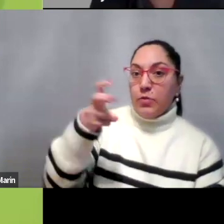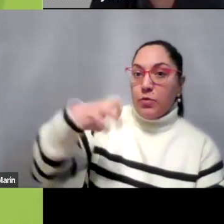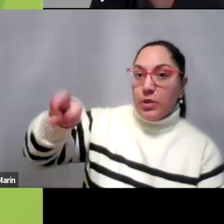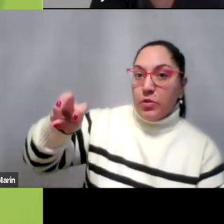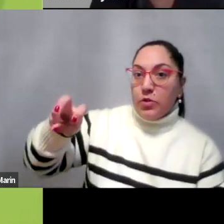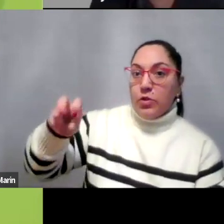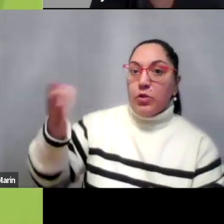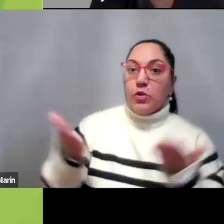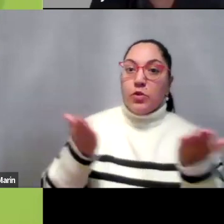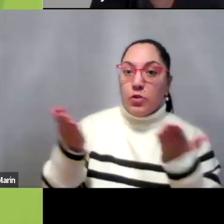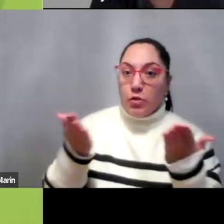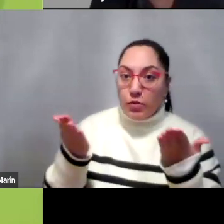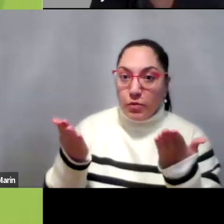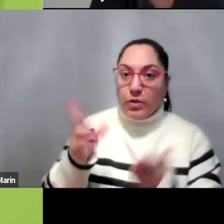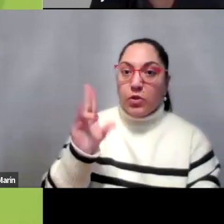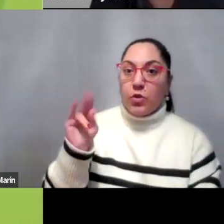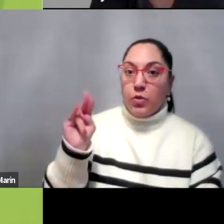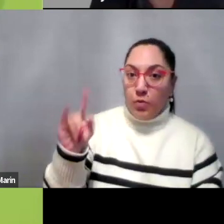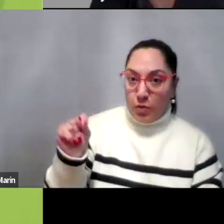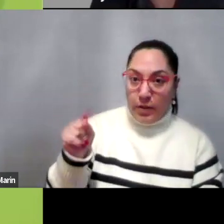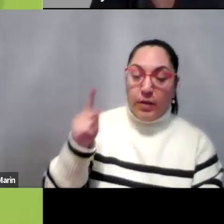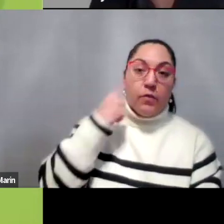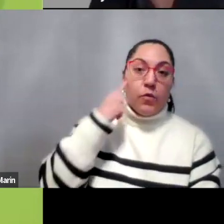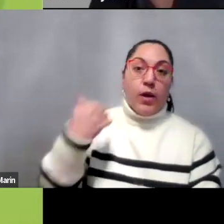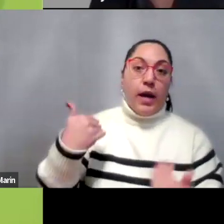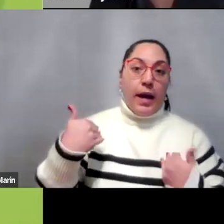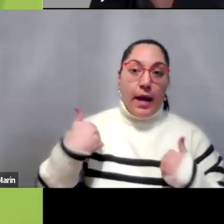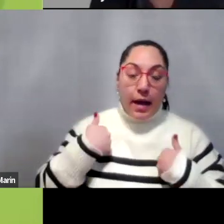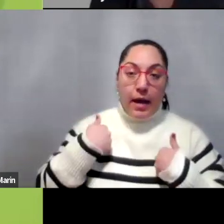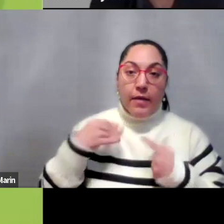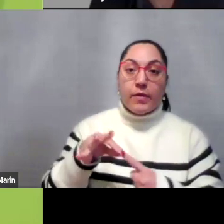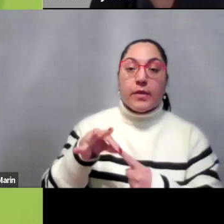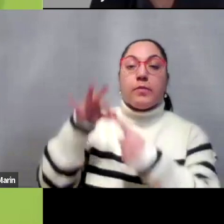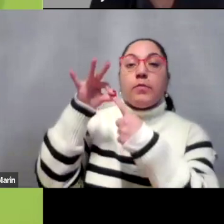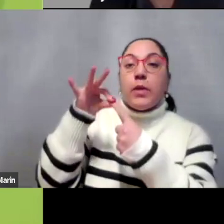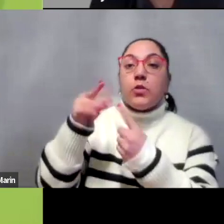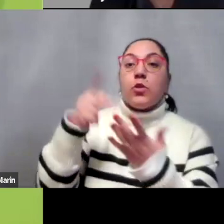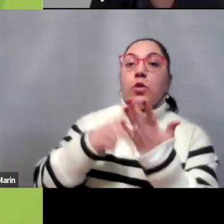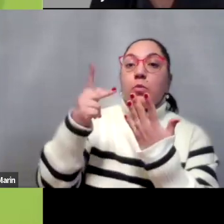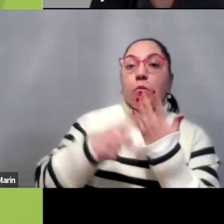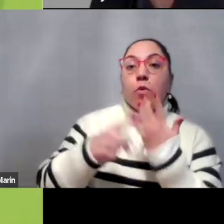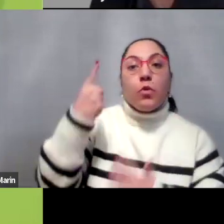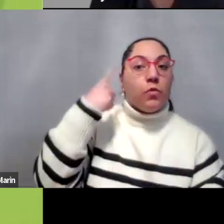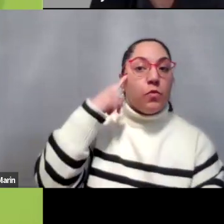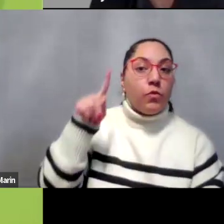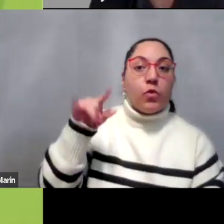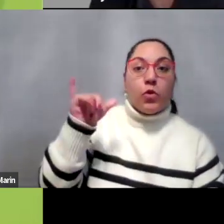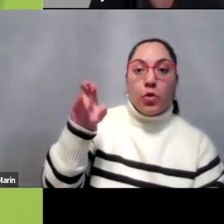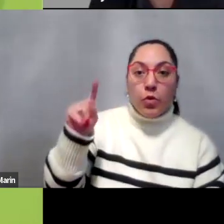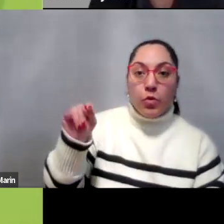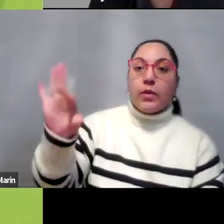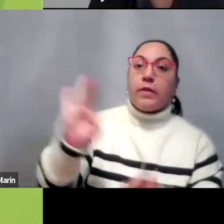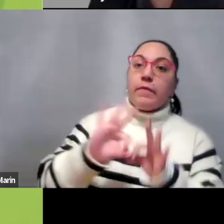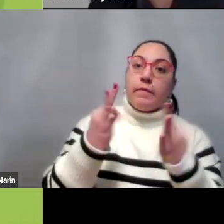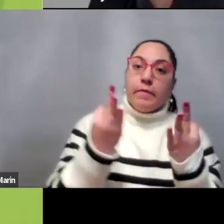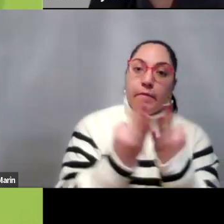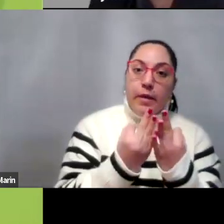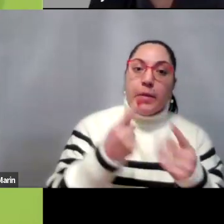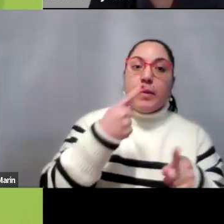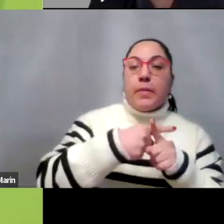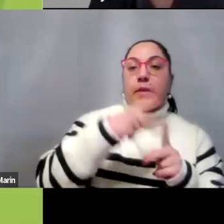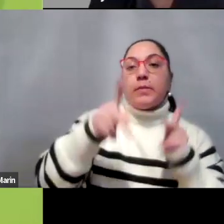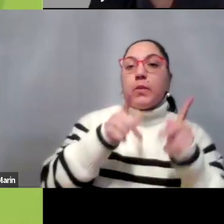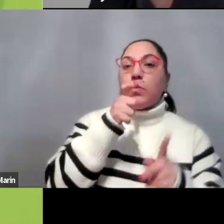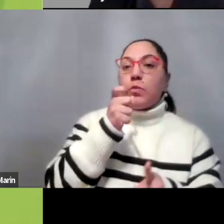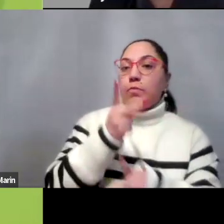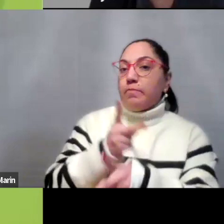to provide an enhanced transition times programs for transitioning youth, their families, and caregivers. We are delighted